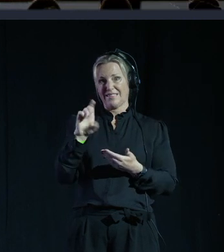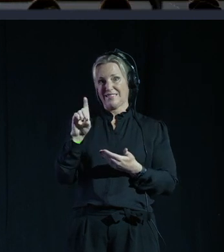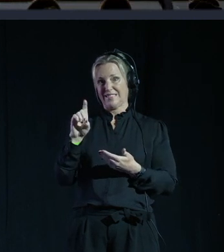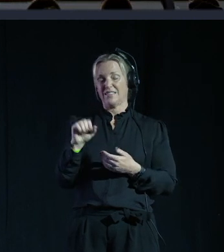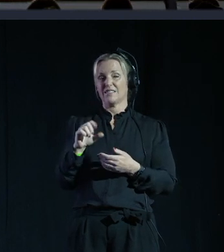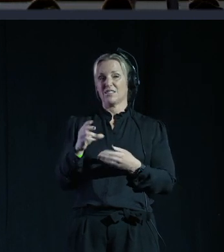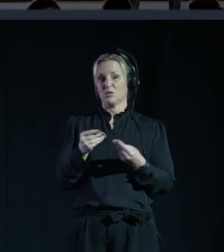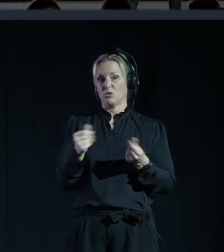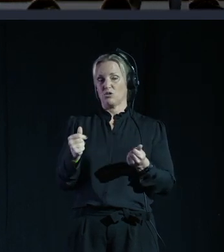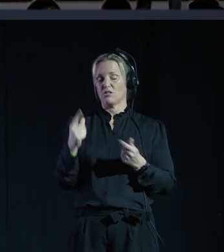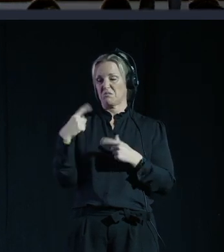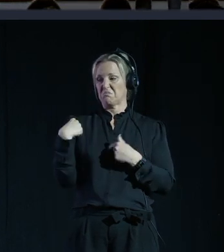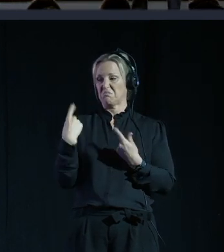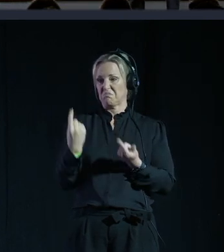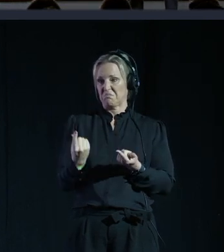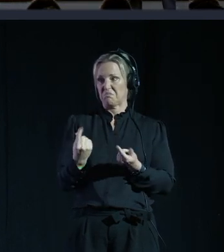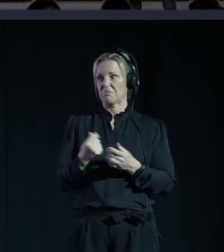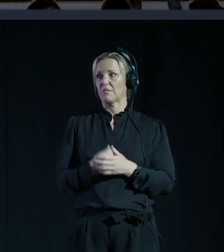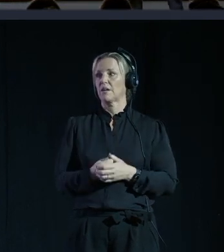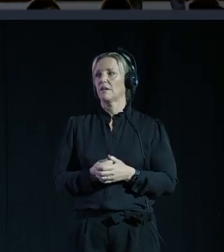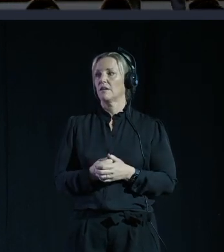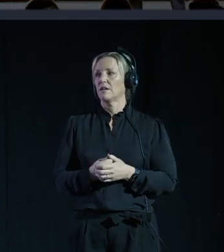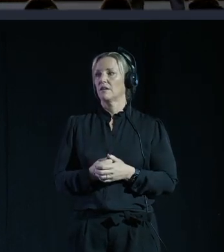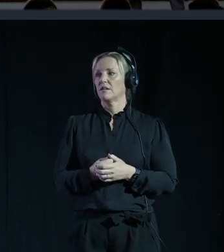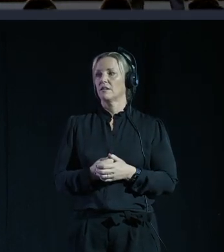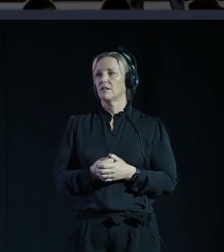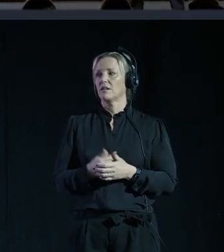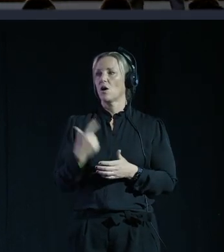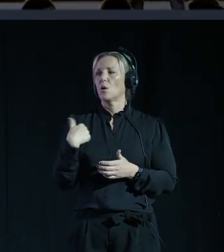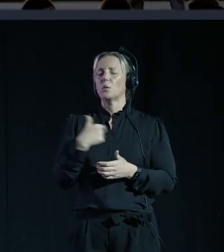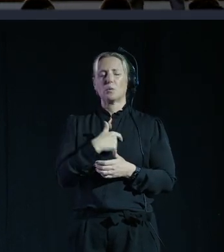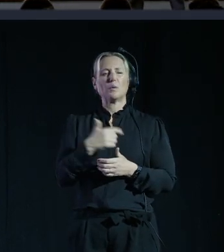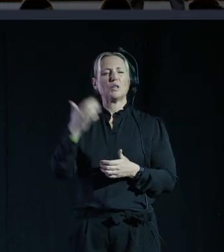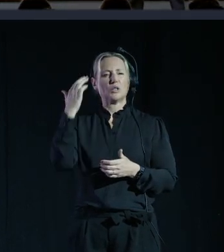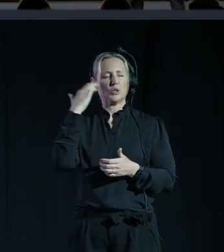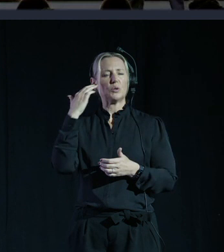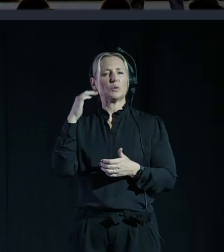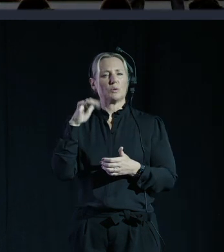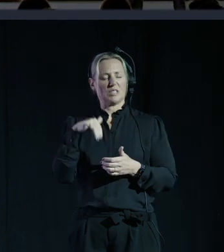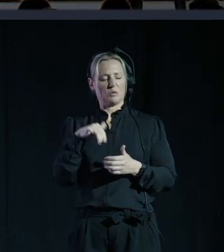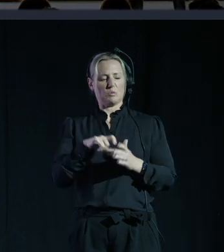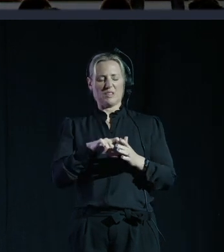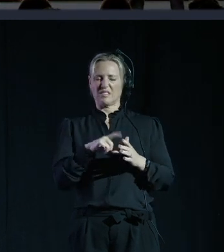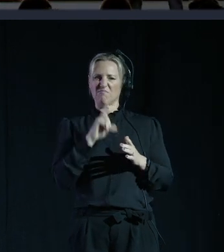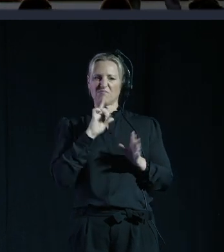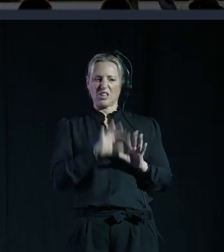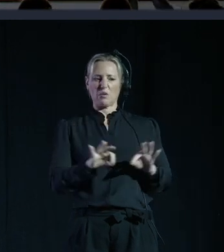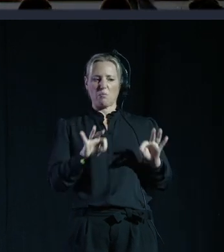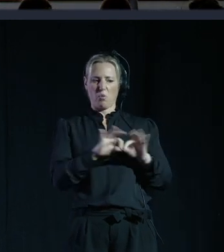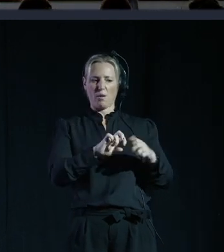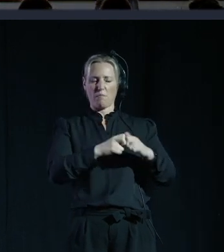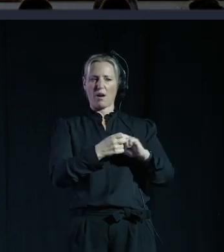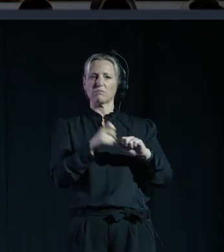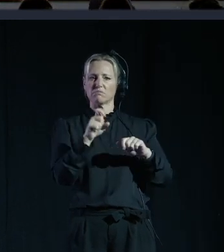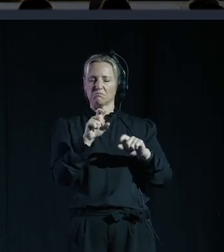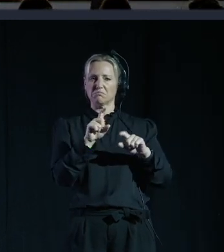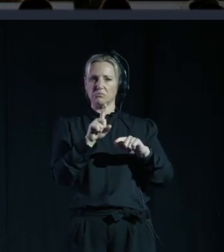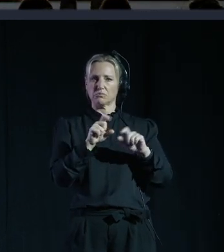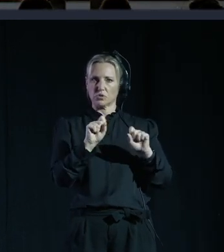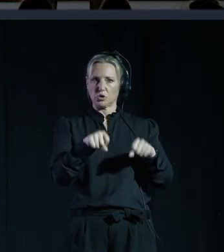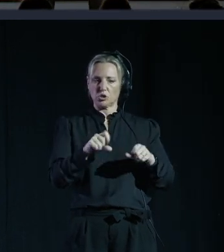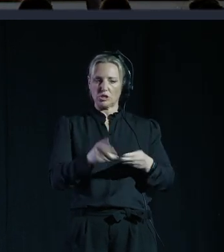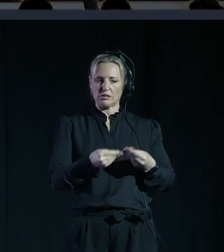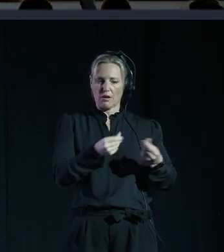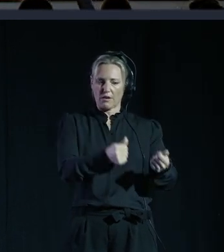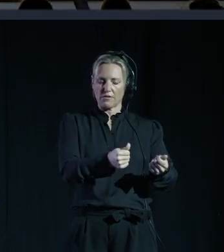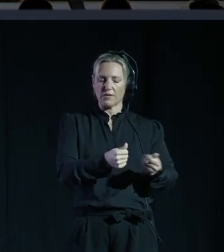now, and we knew that this was a key problem that we could help solve. So we continue to invest in it. In the past few months, we were taking a